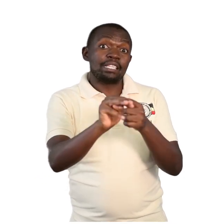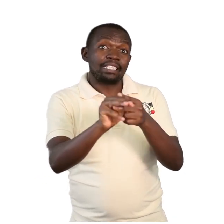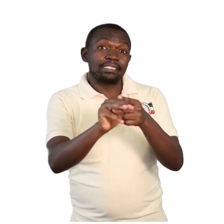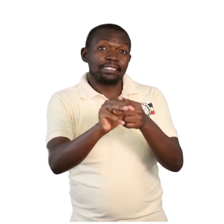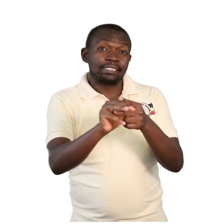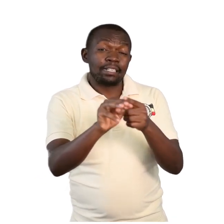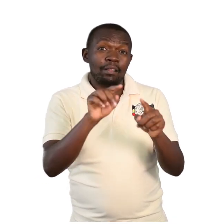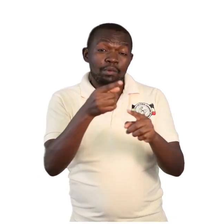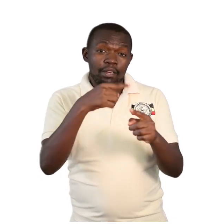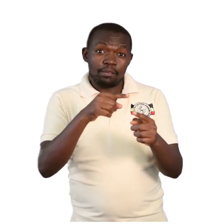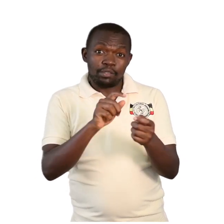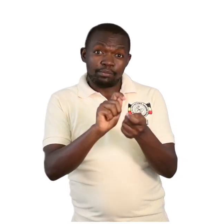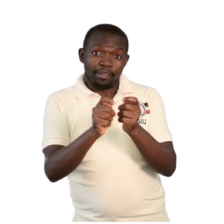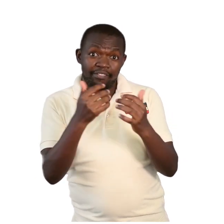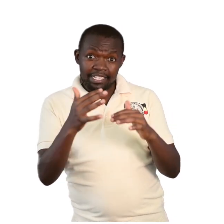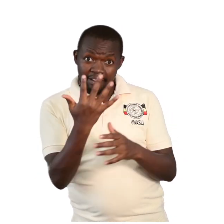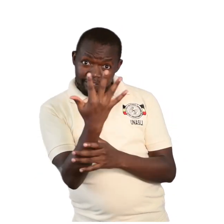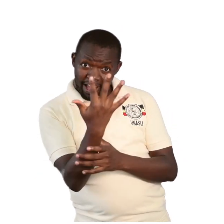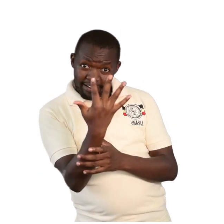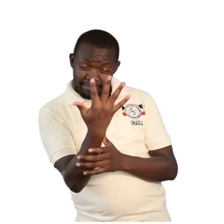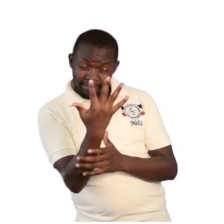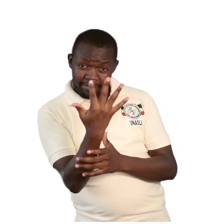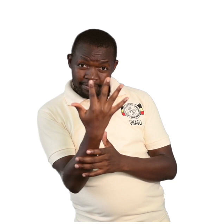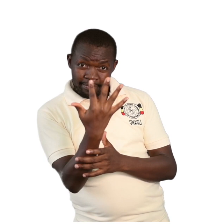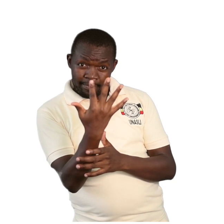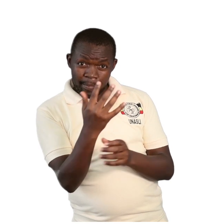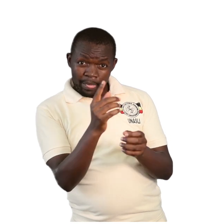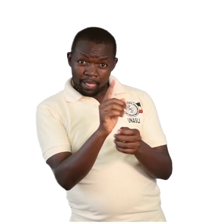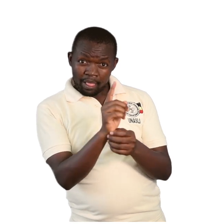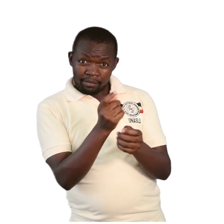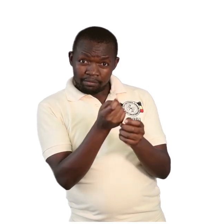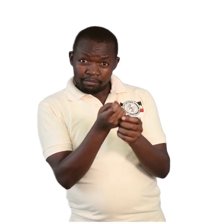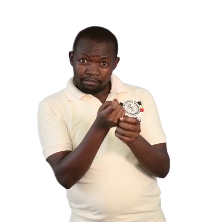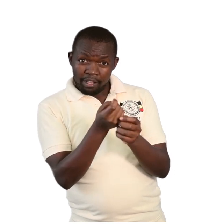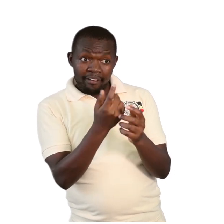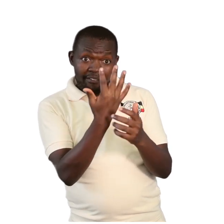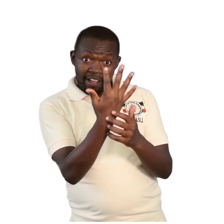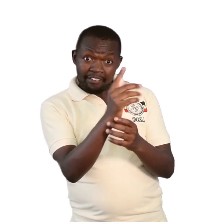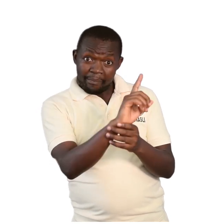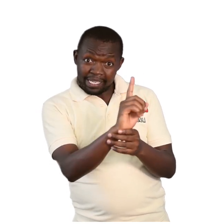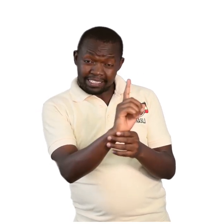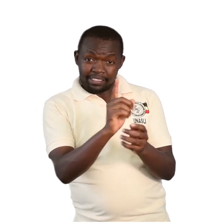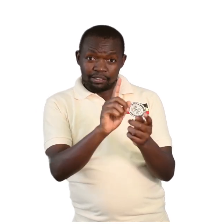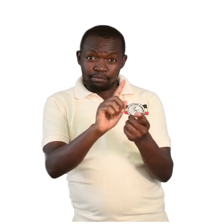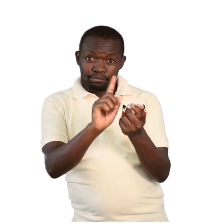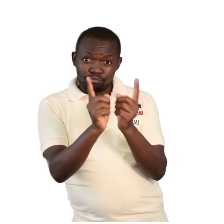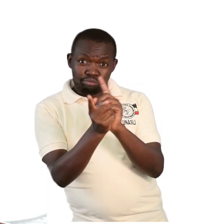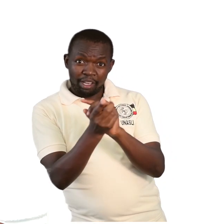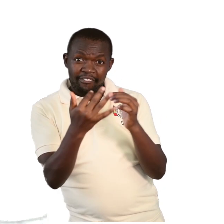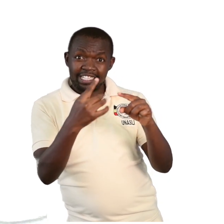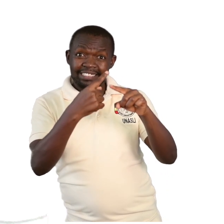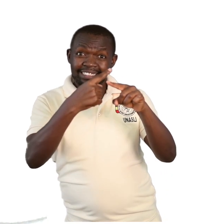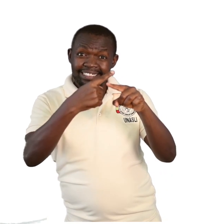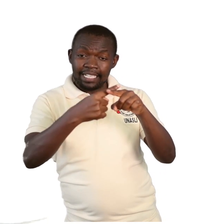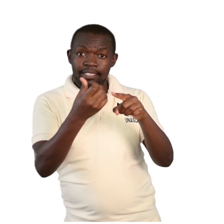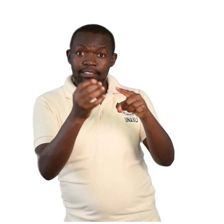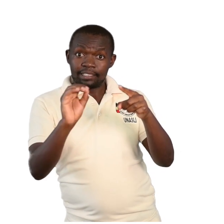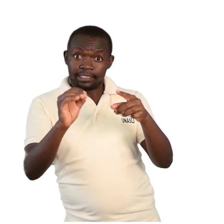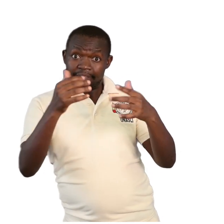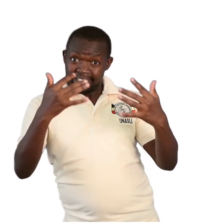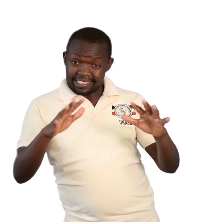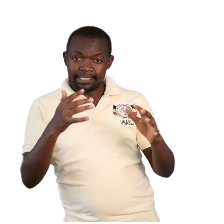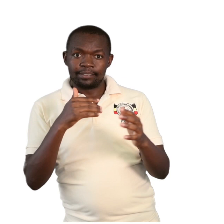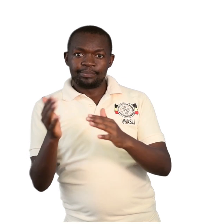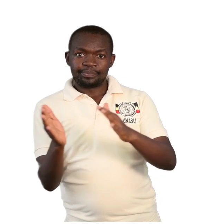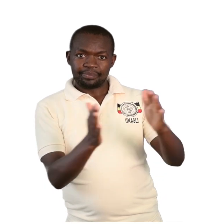after converting our 5 minutes to seconds, we now have our time in seconds. Very good. So what do we